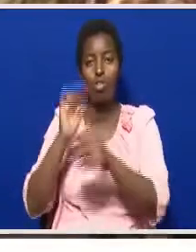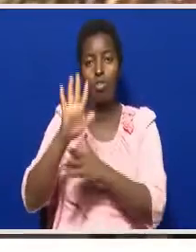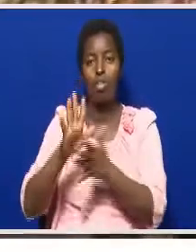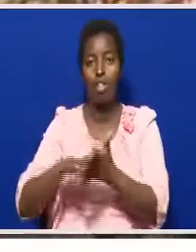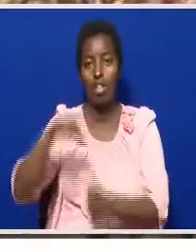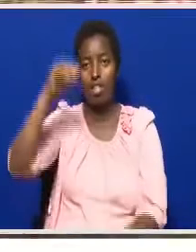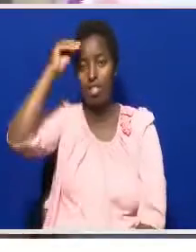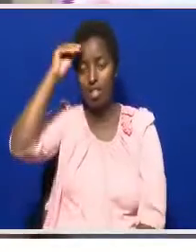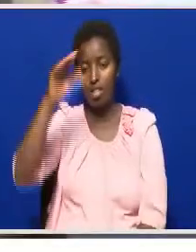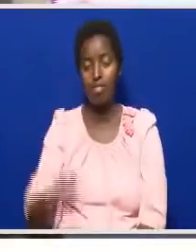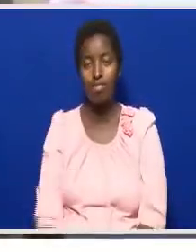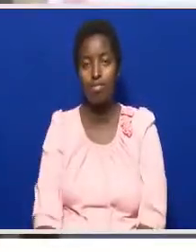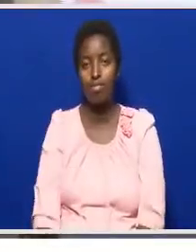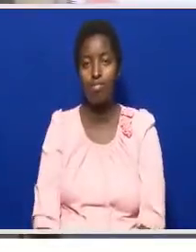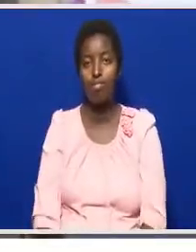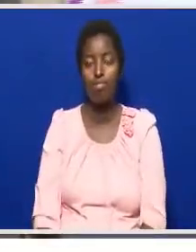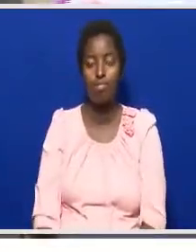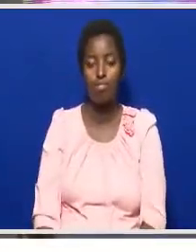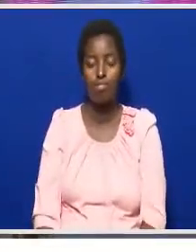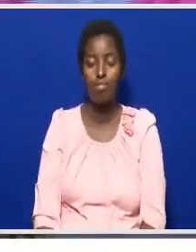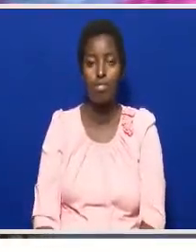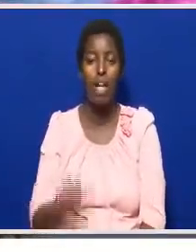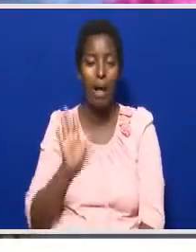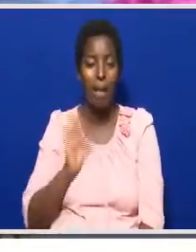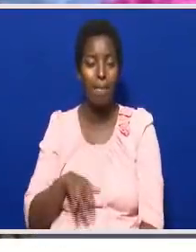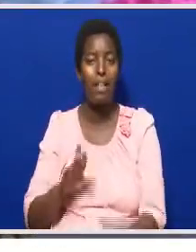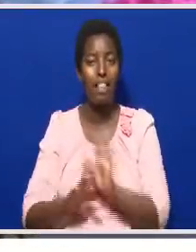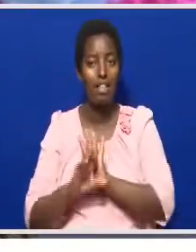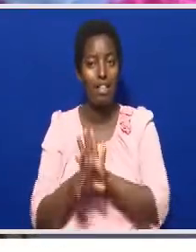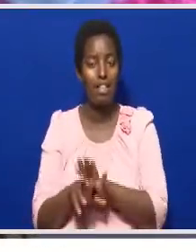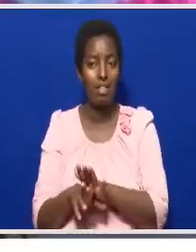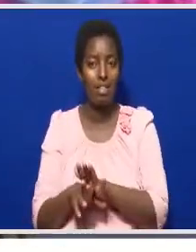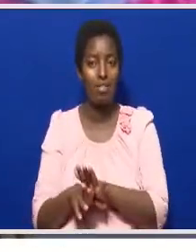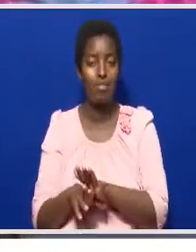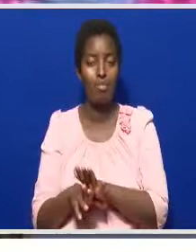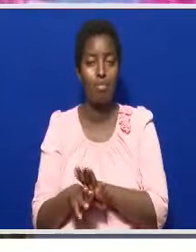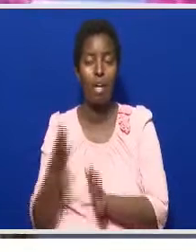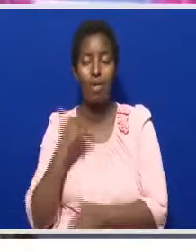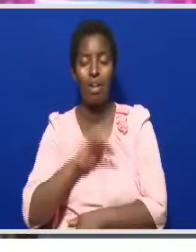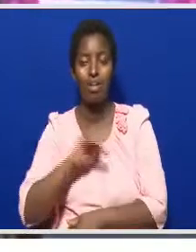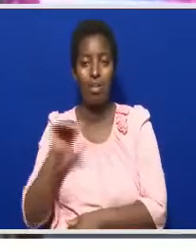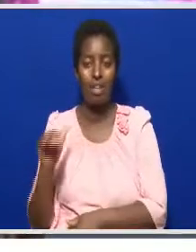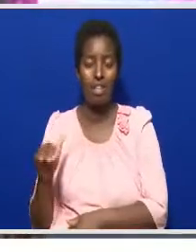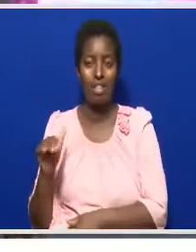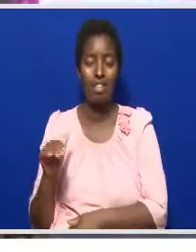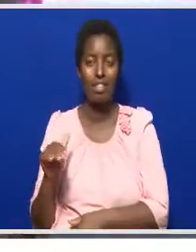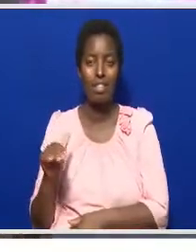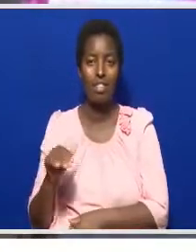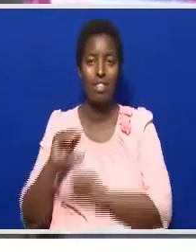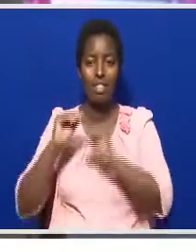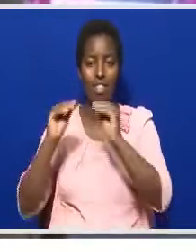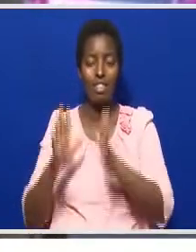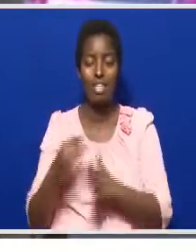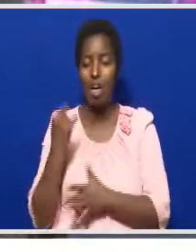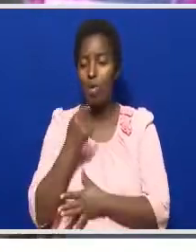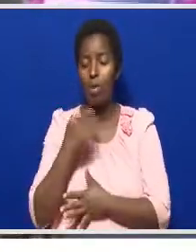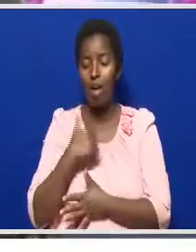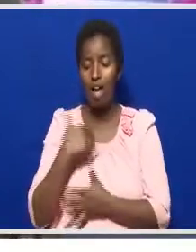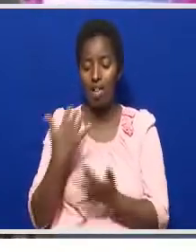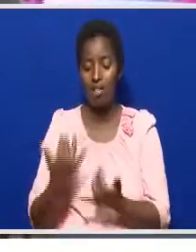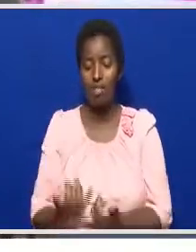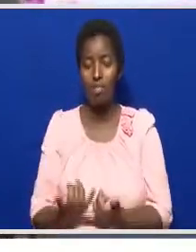studies. Mimi kama mama county leo hii ninauliza sana wa teachers wale tuko nao,